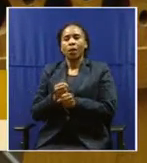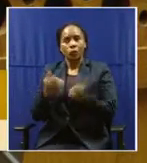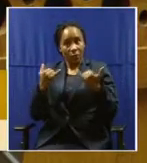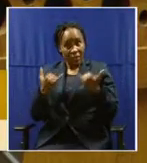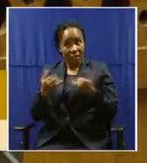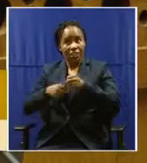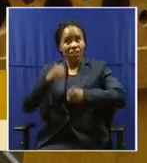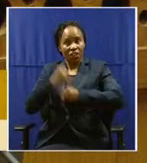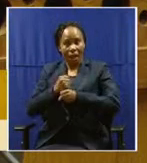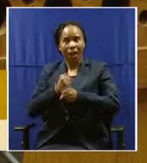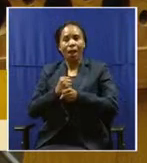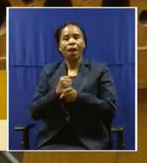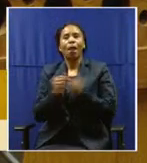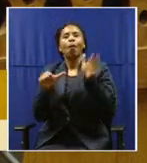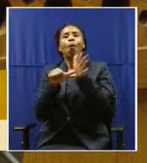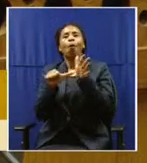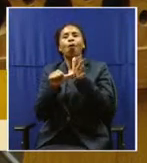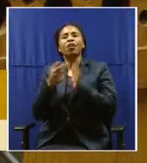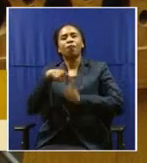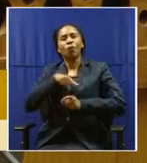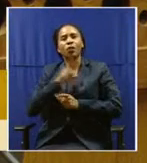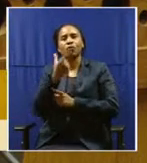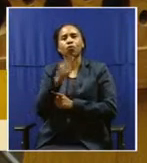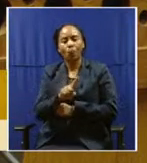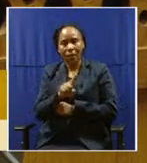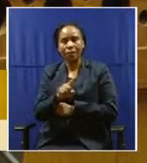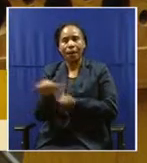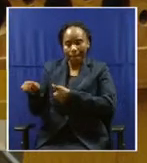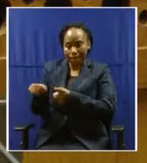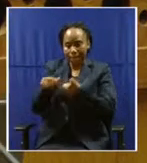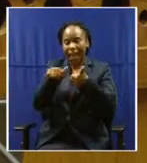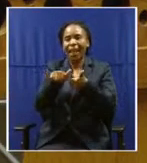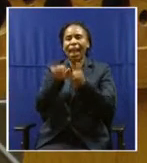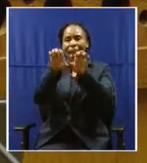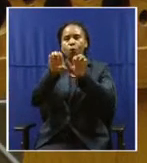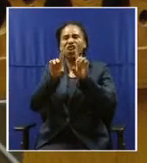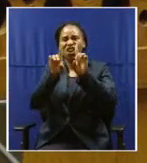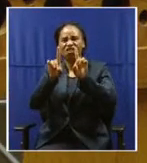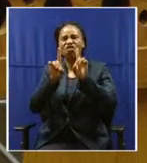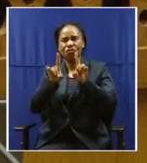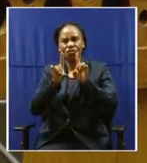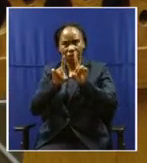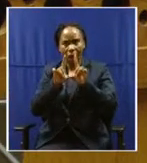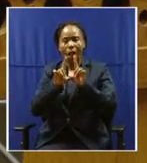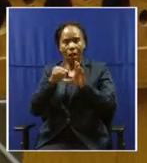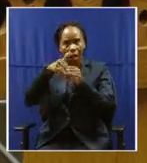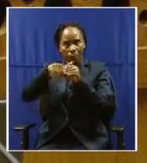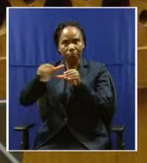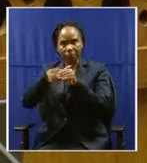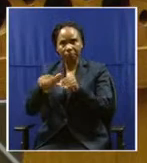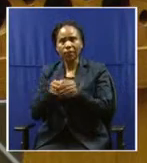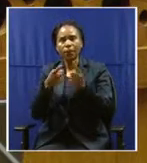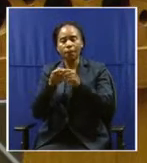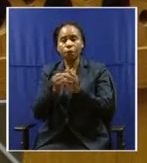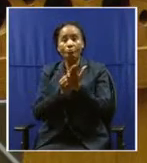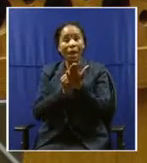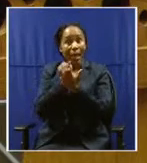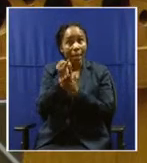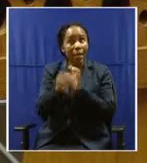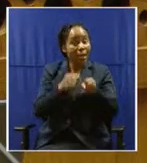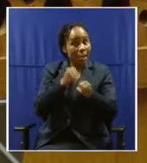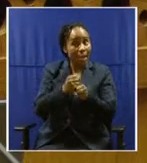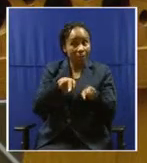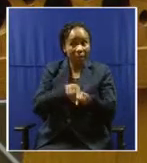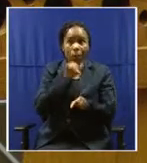to regain lost time and improve educational outcomes from the early years through to high school